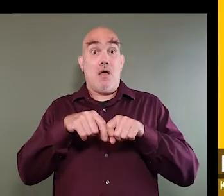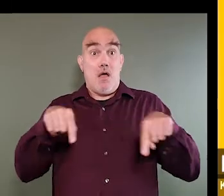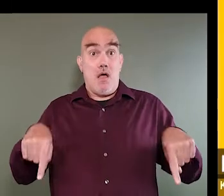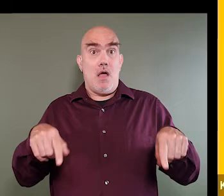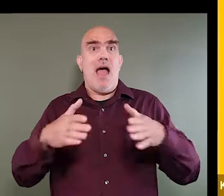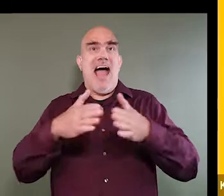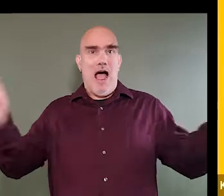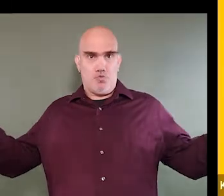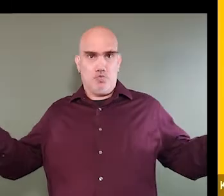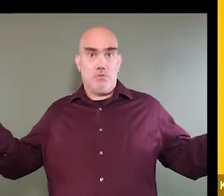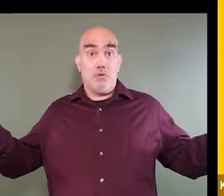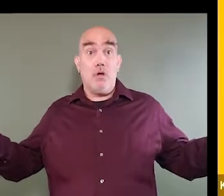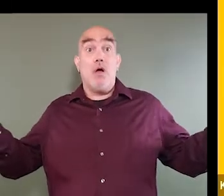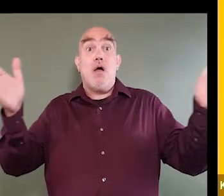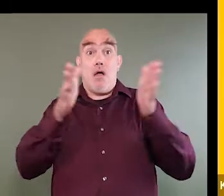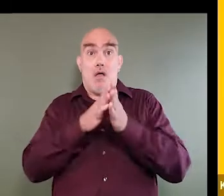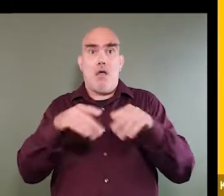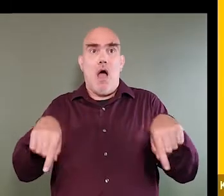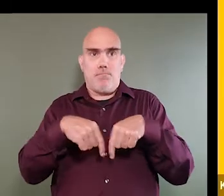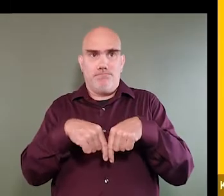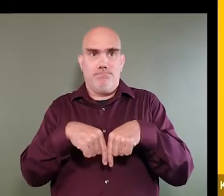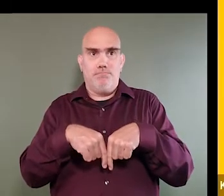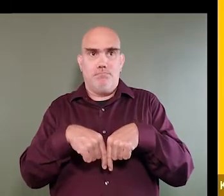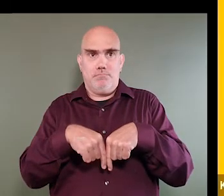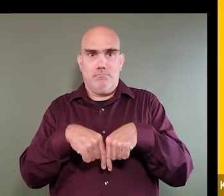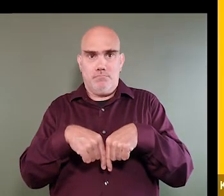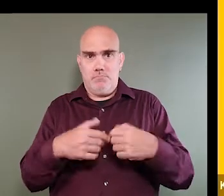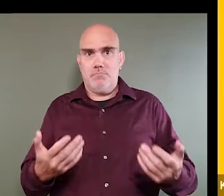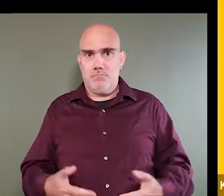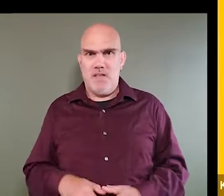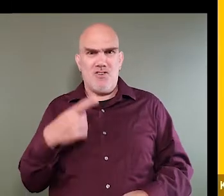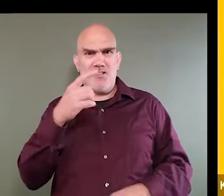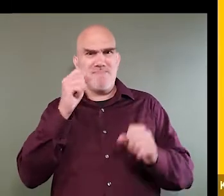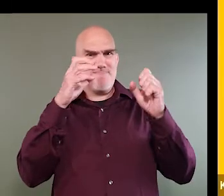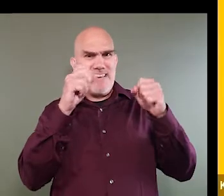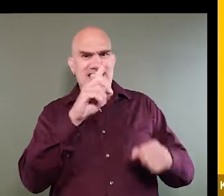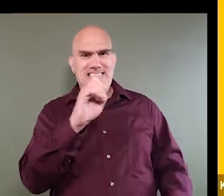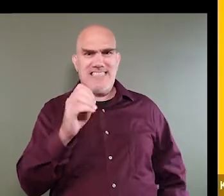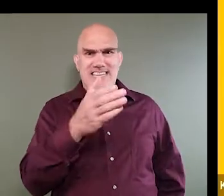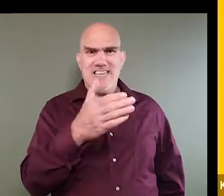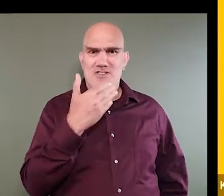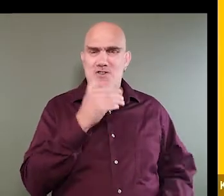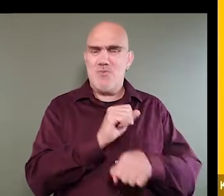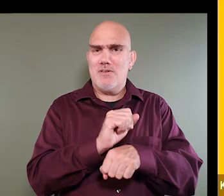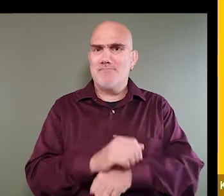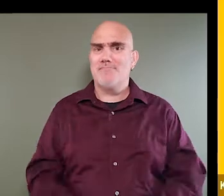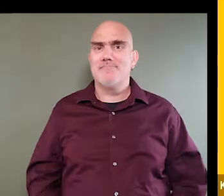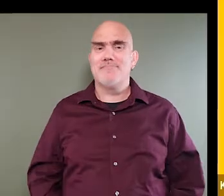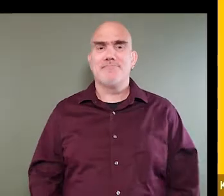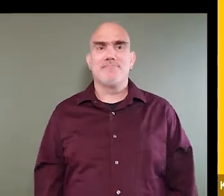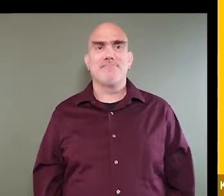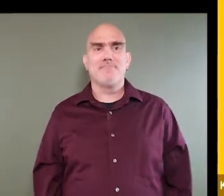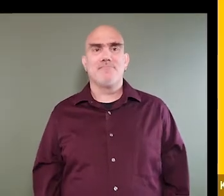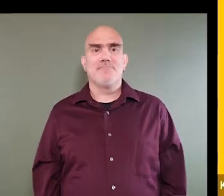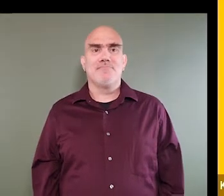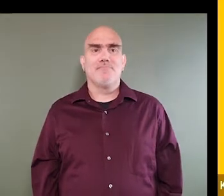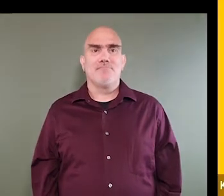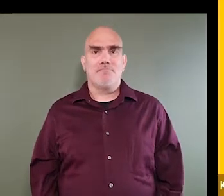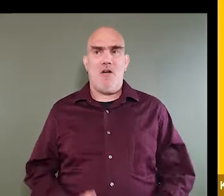sides, and then he returns to that start position. That looks amazing, D. Good work. All